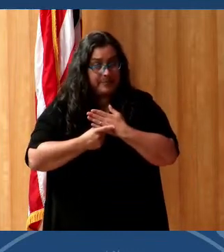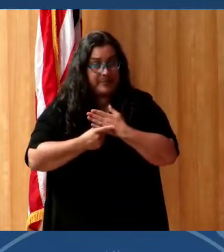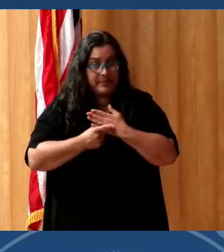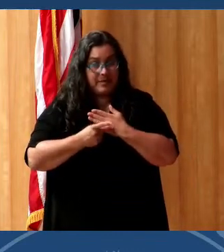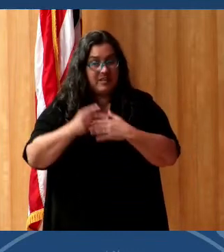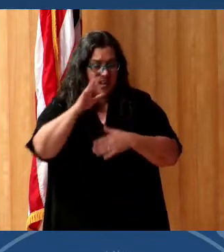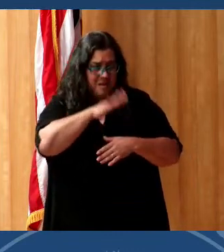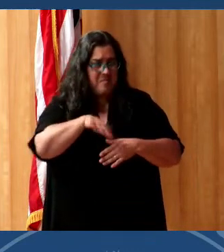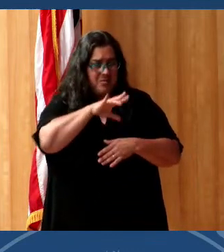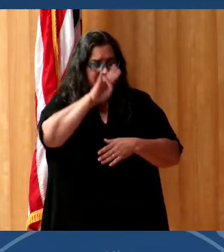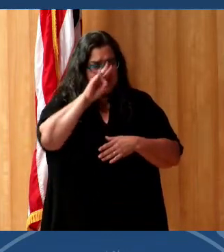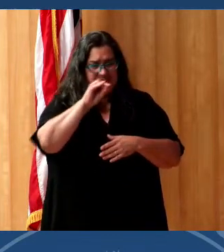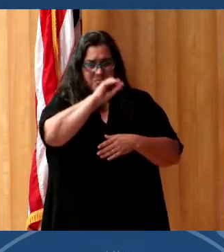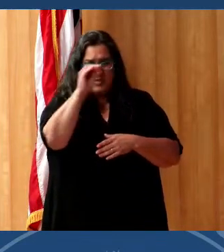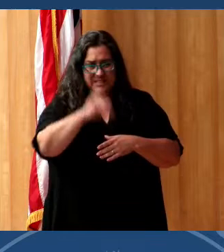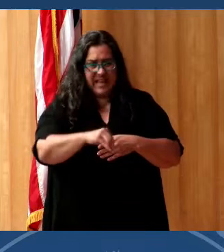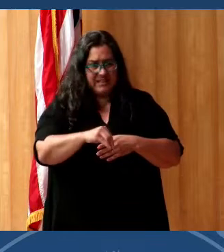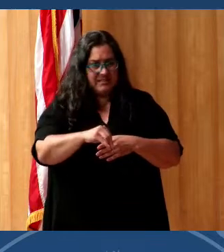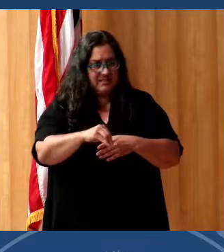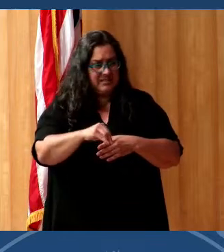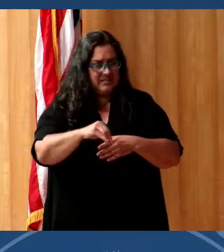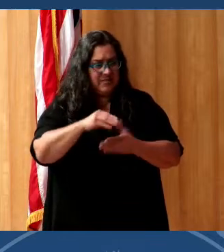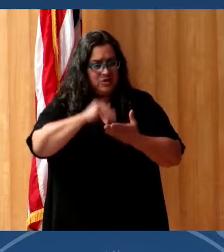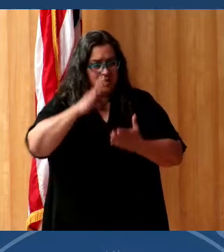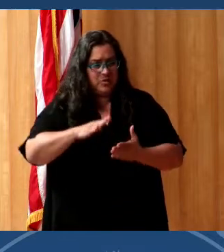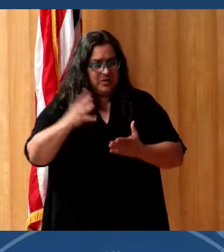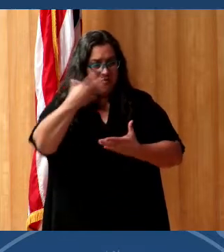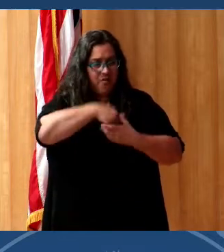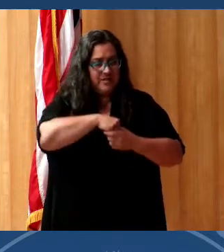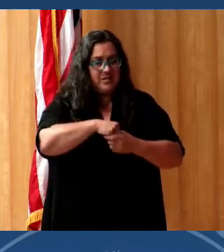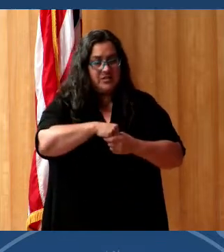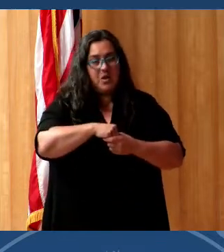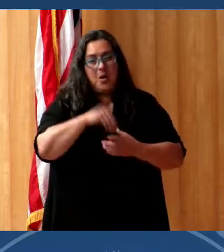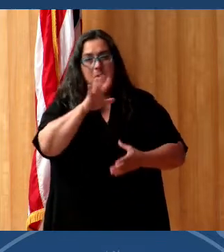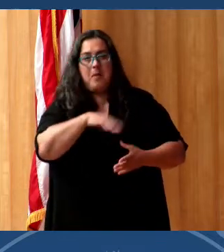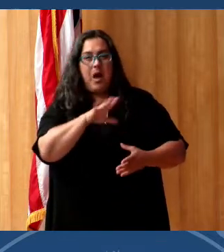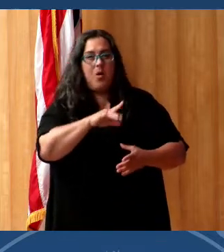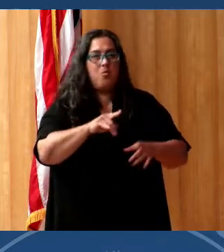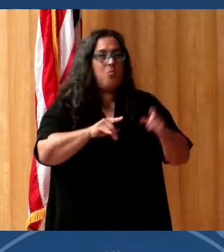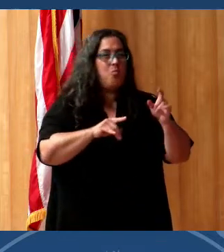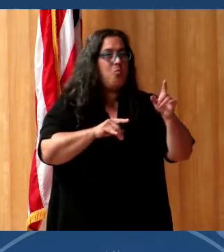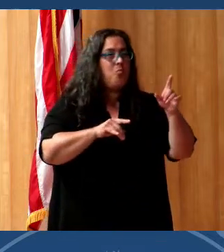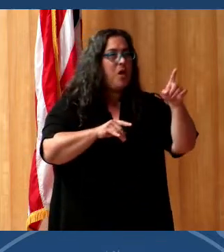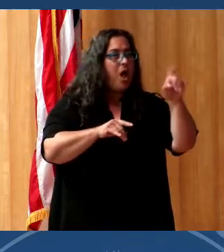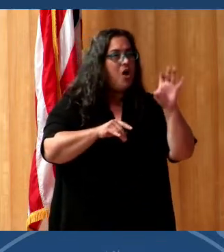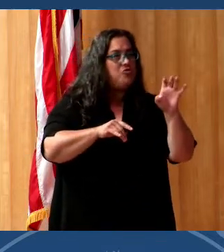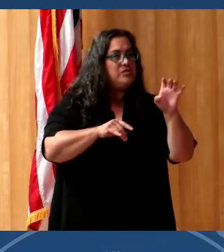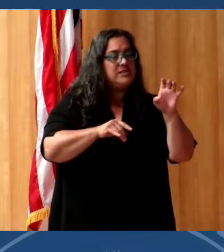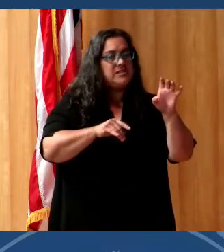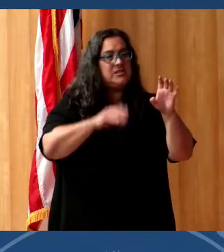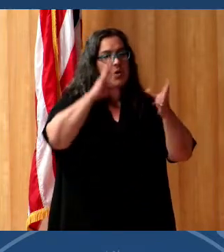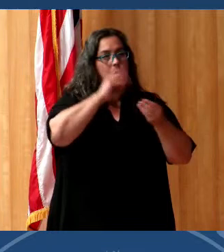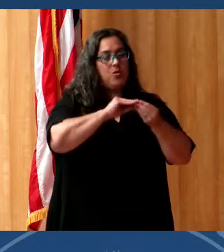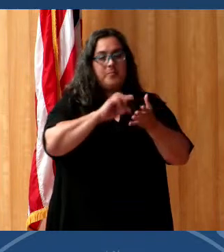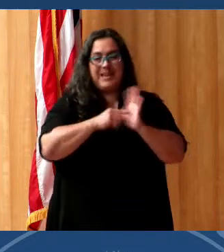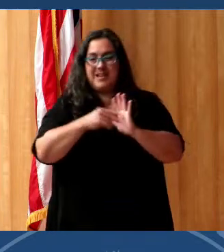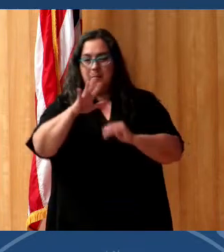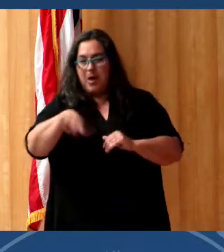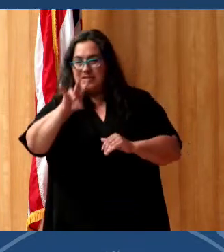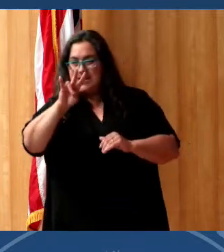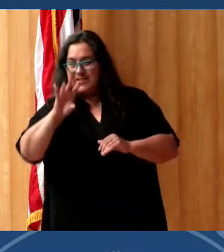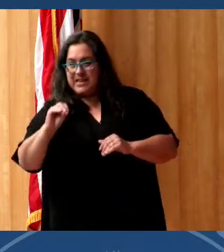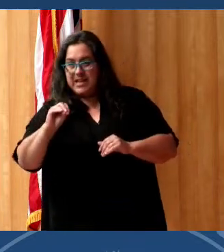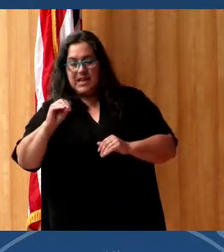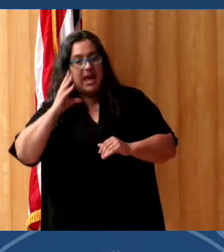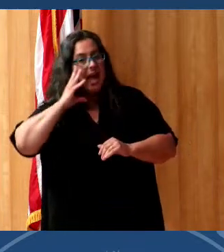about 70%, so being that there are about 100, that's about 70 of you were in last